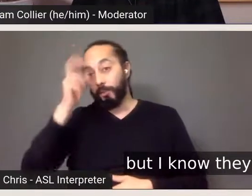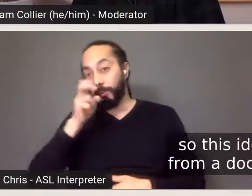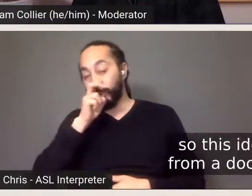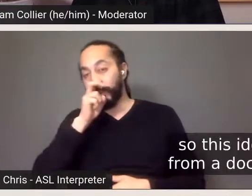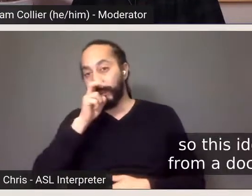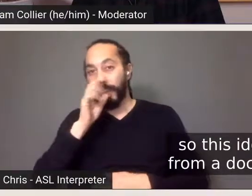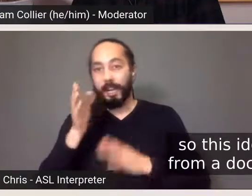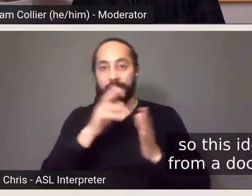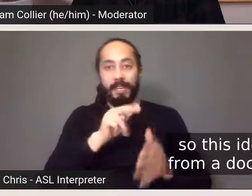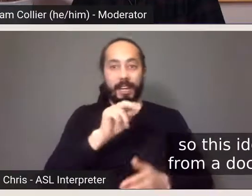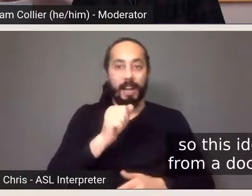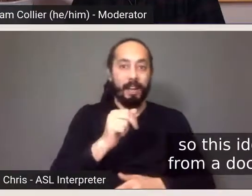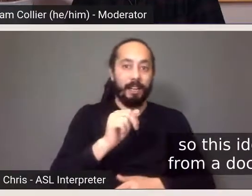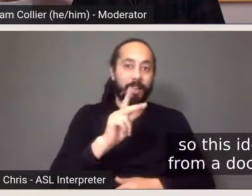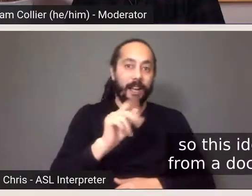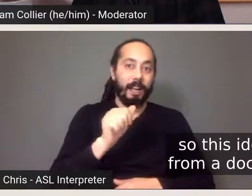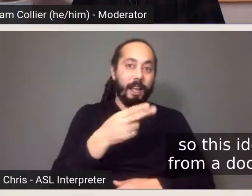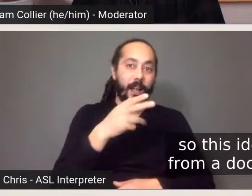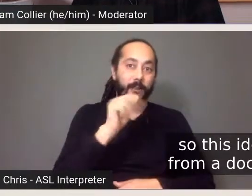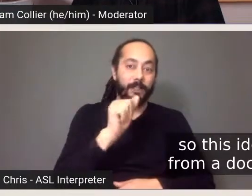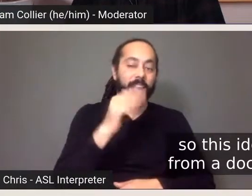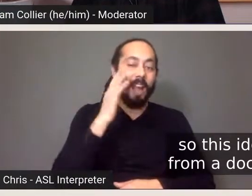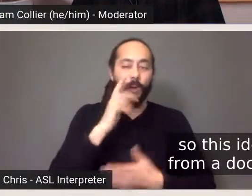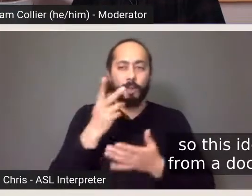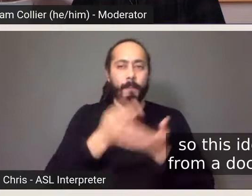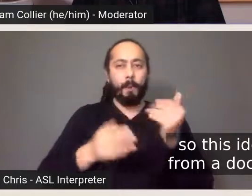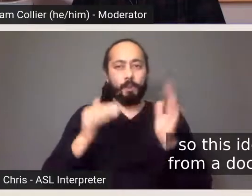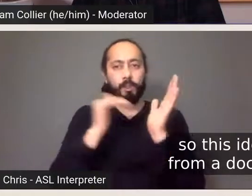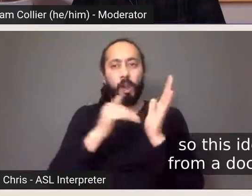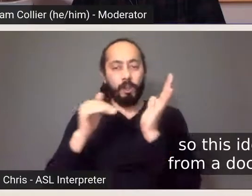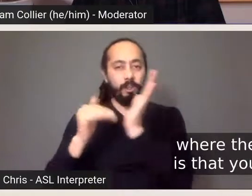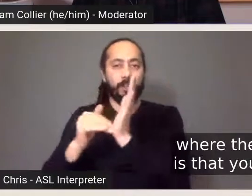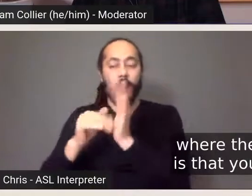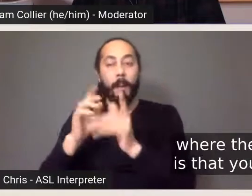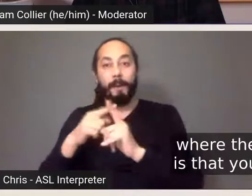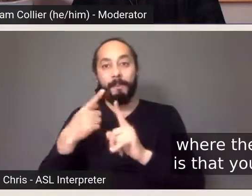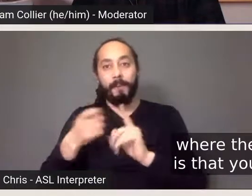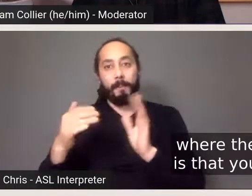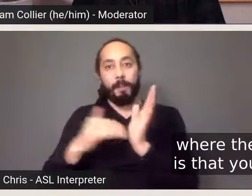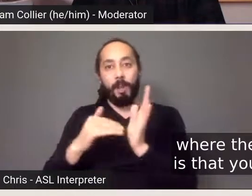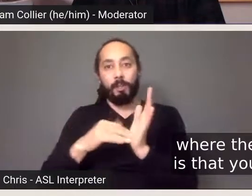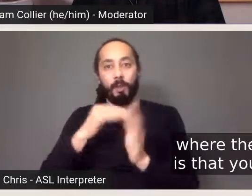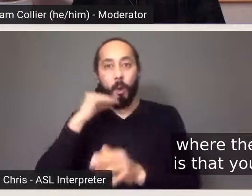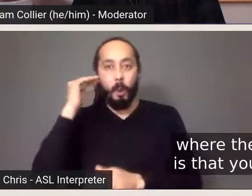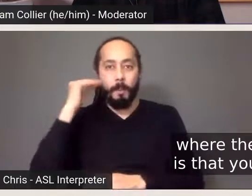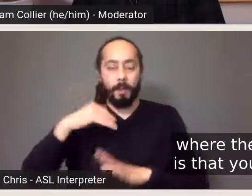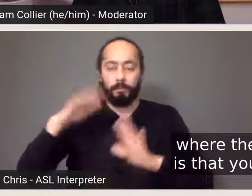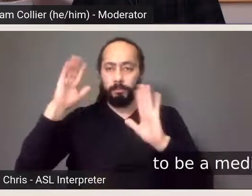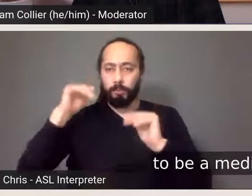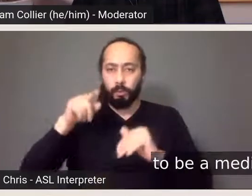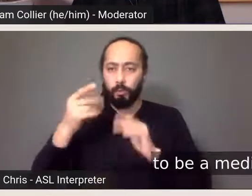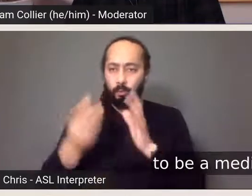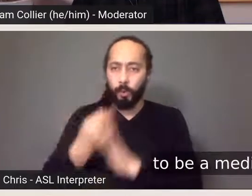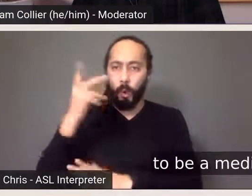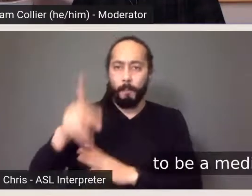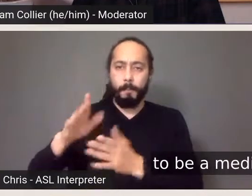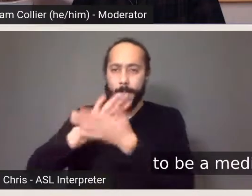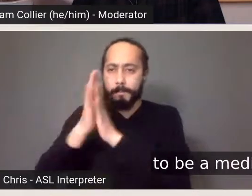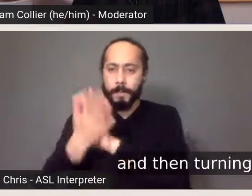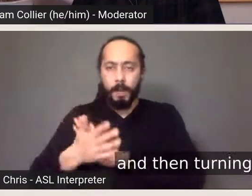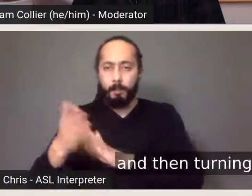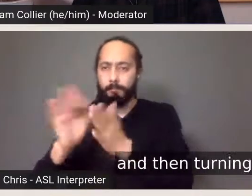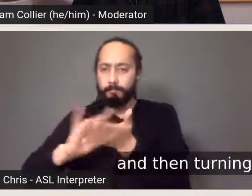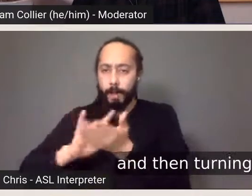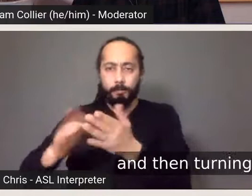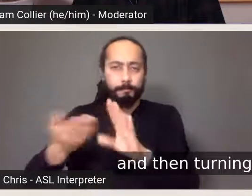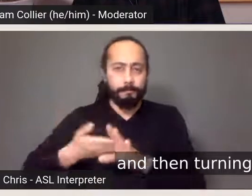doctors. So this idea of coming from a doctor household where the expectation is that you will grow up to be a medical professional